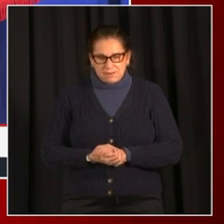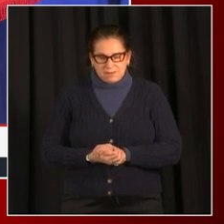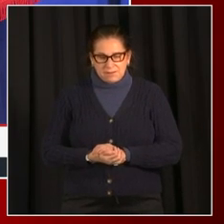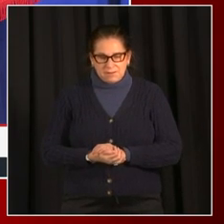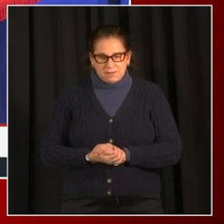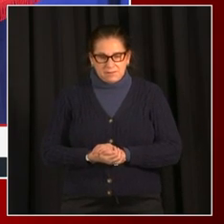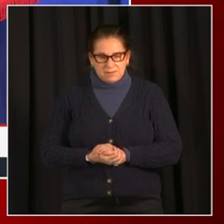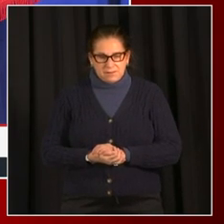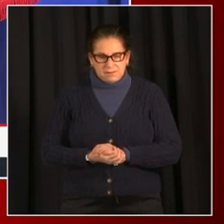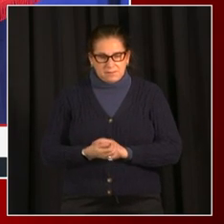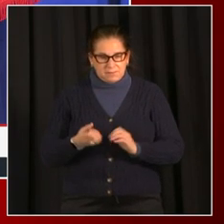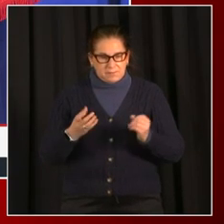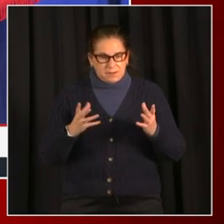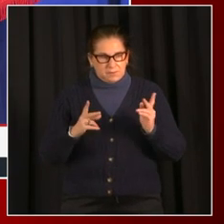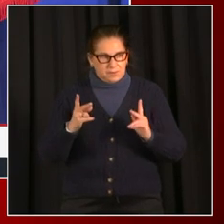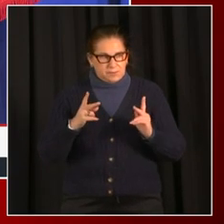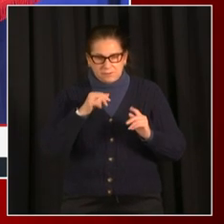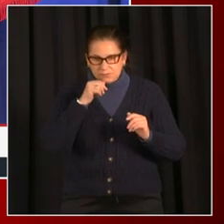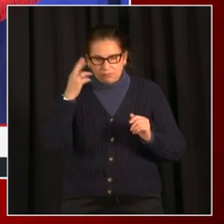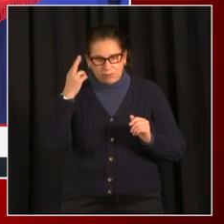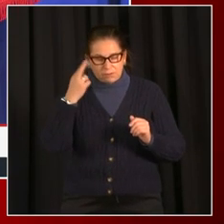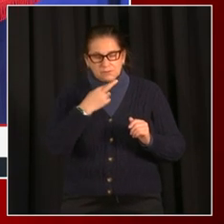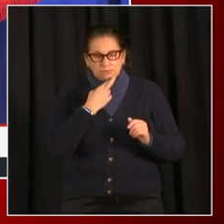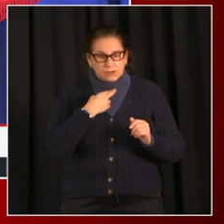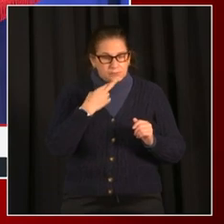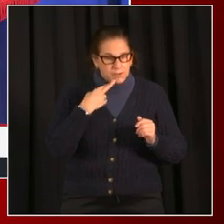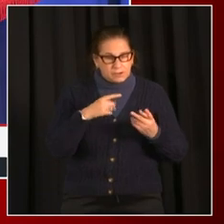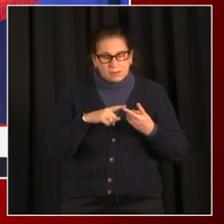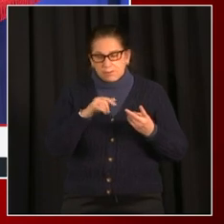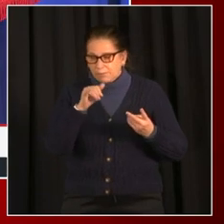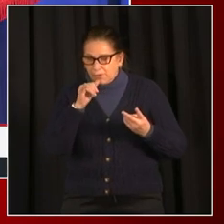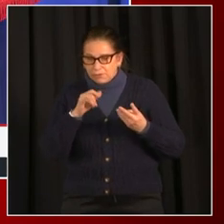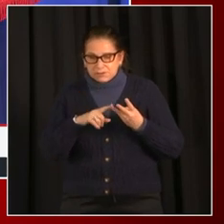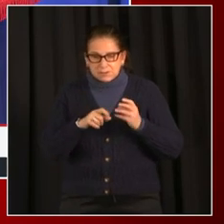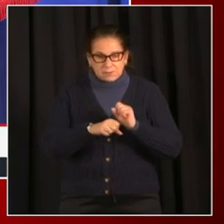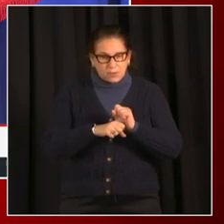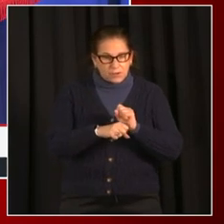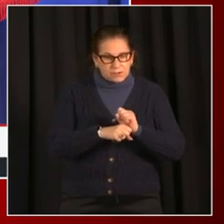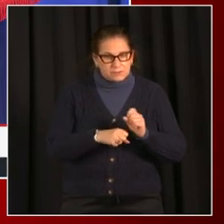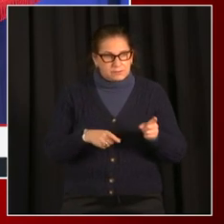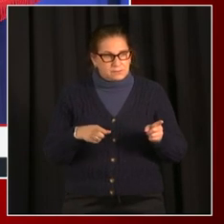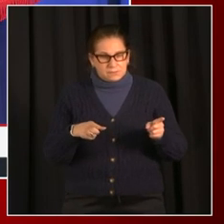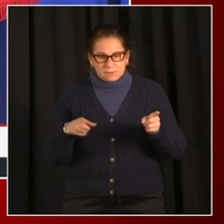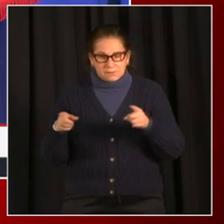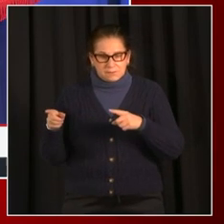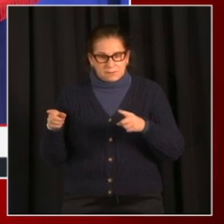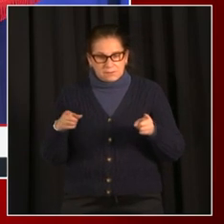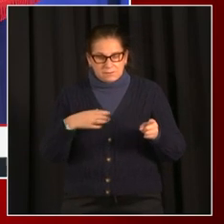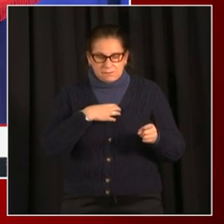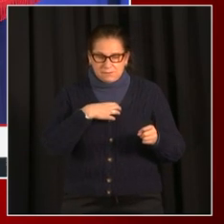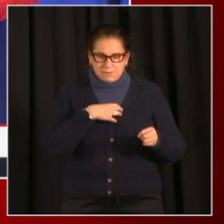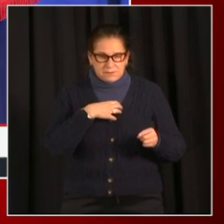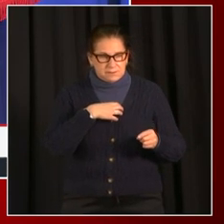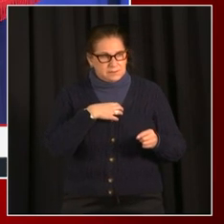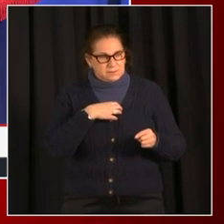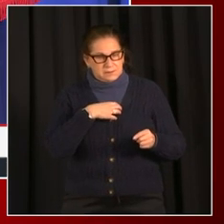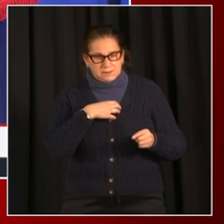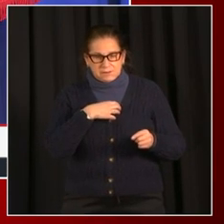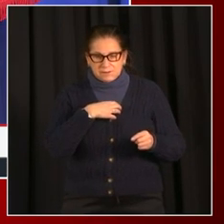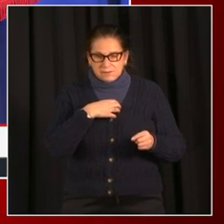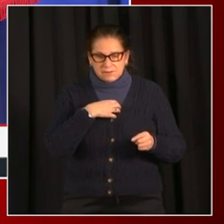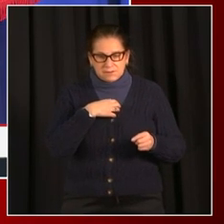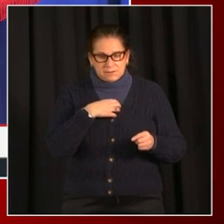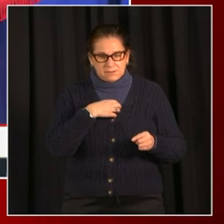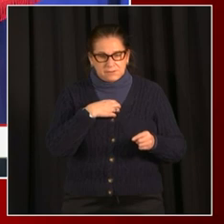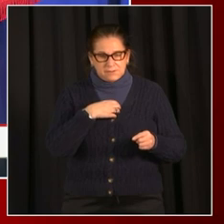the restaurant and bar owners and employees have been saying or claiming that the DOH